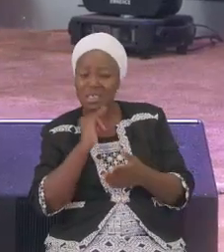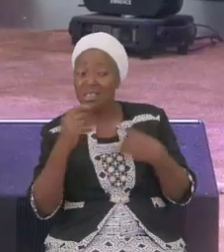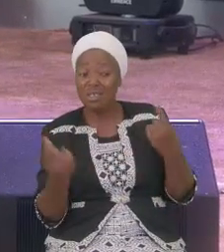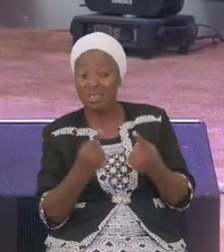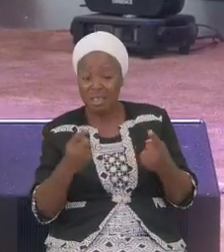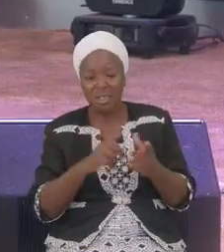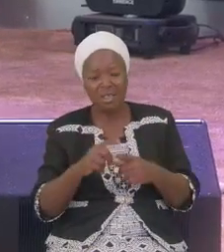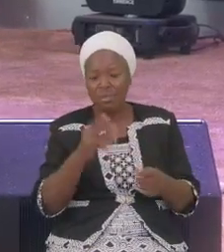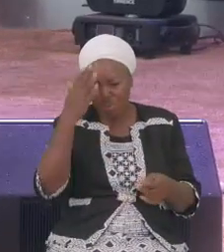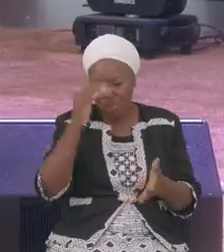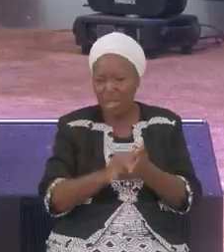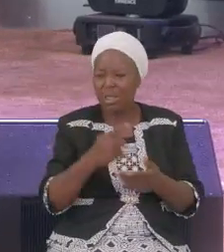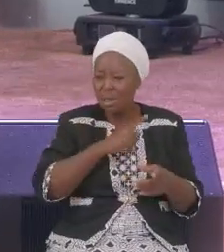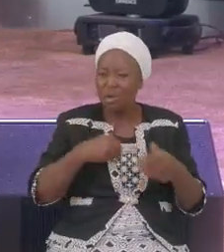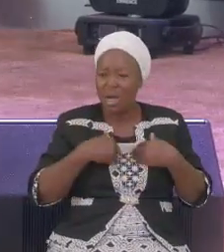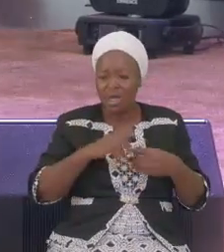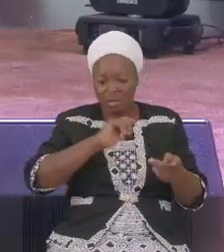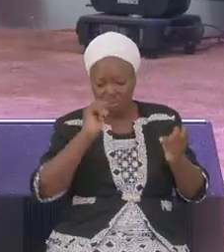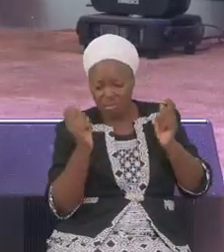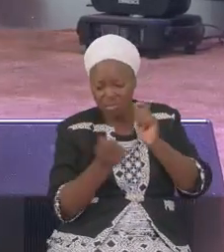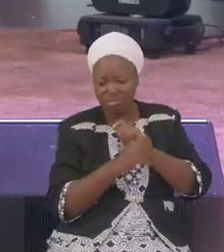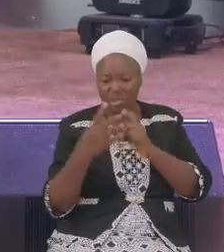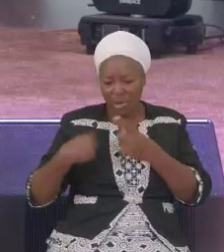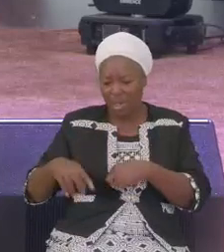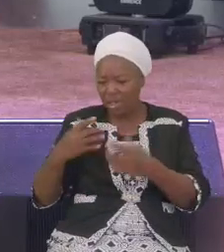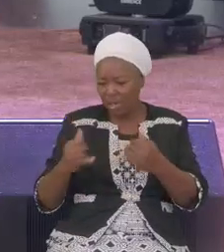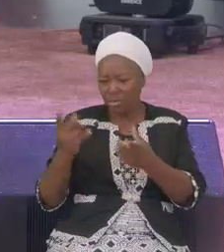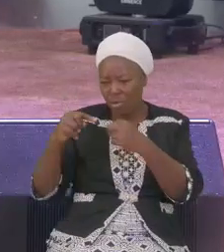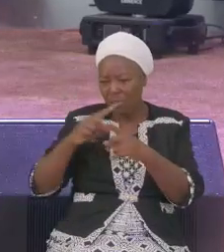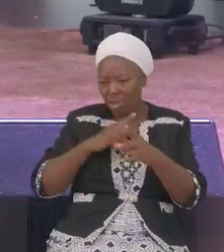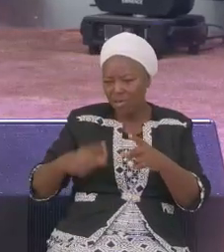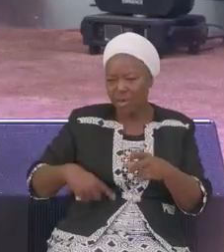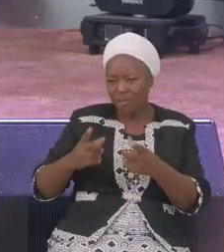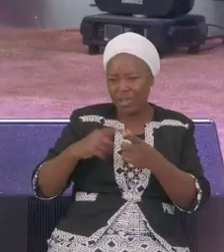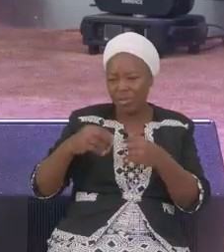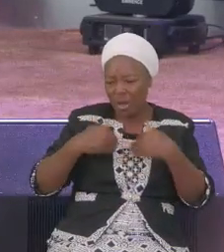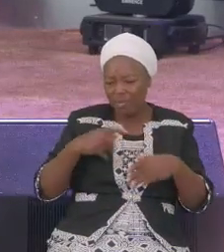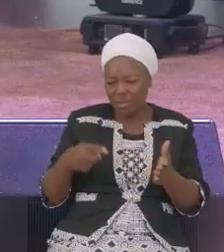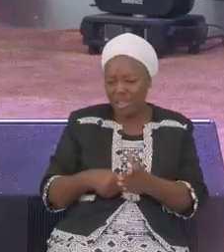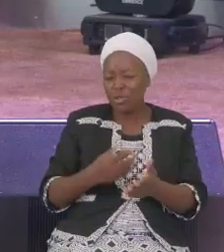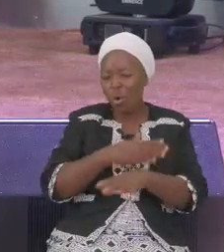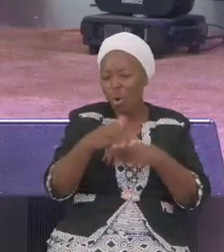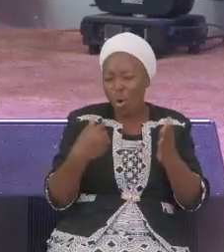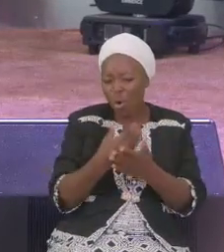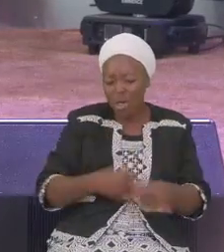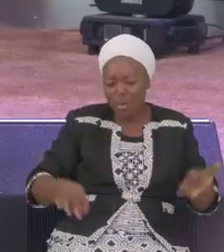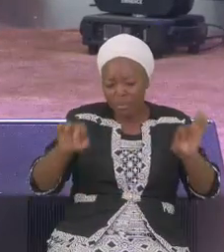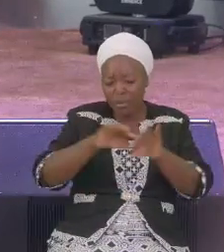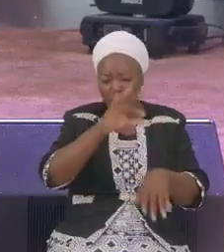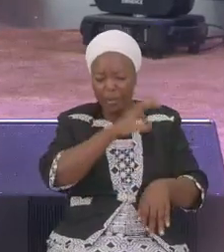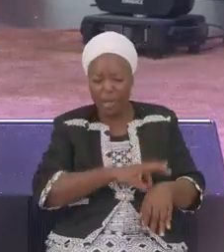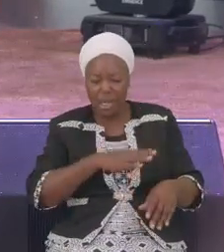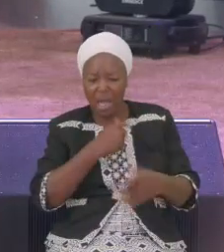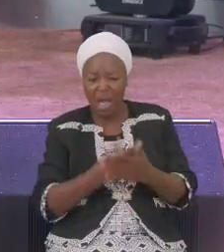your heart away from heaven, and now you come to the Lord and you have this basic benefit and basic